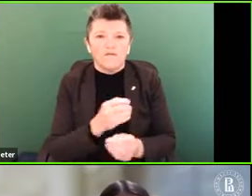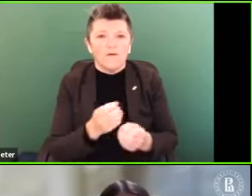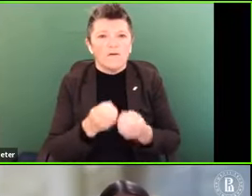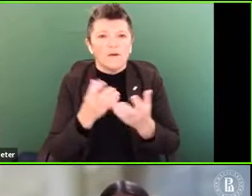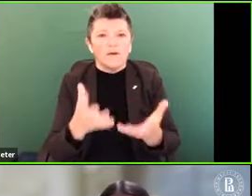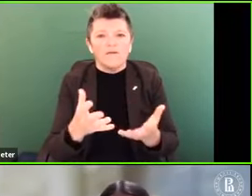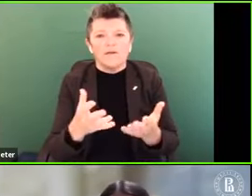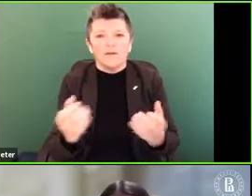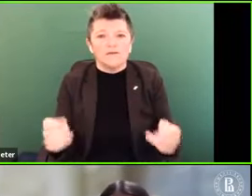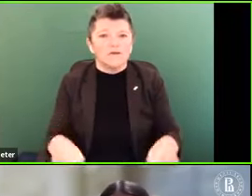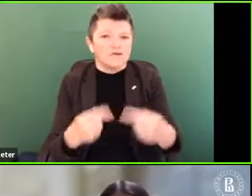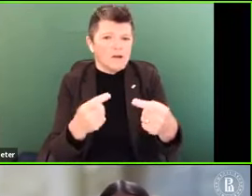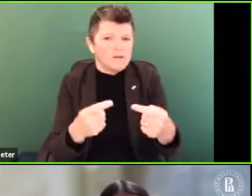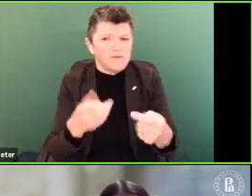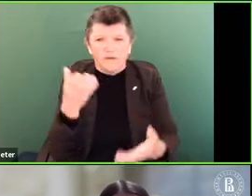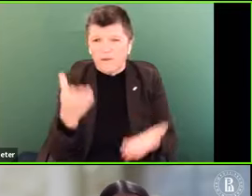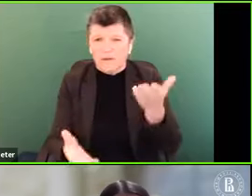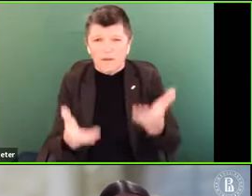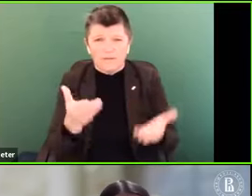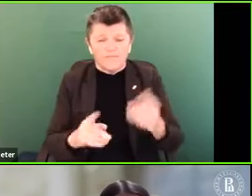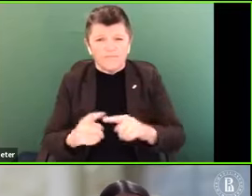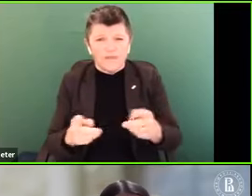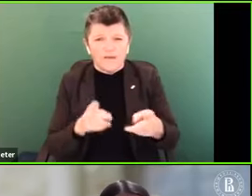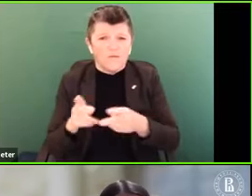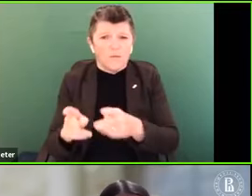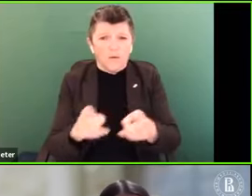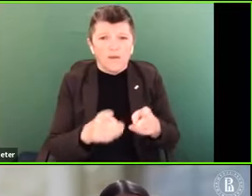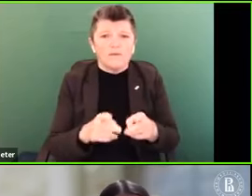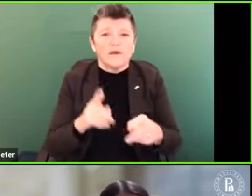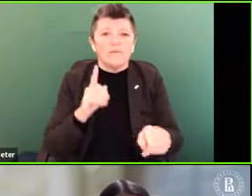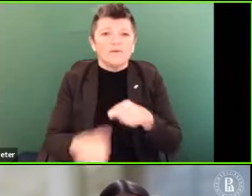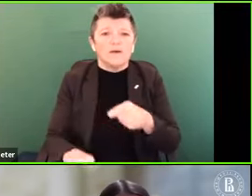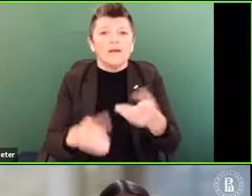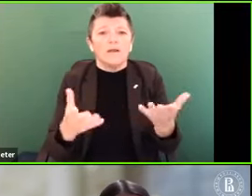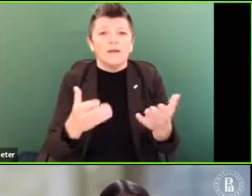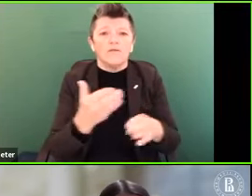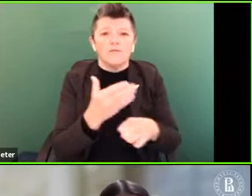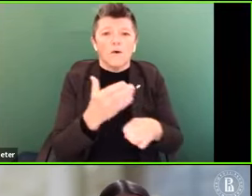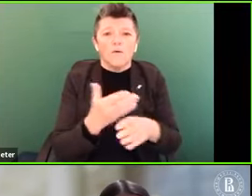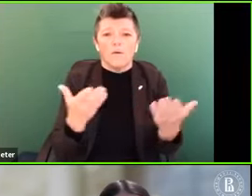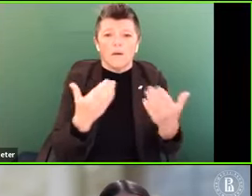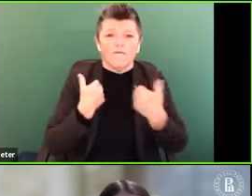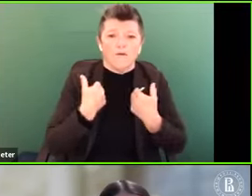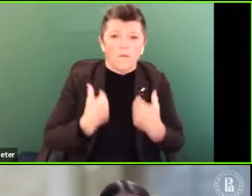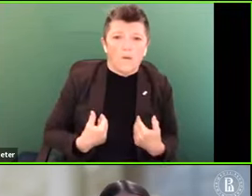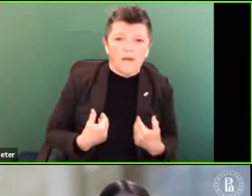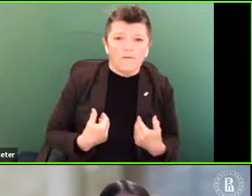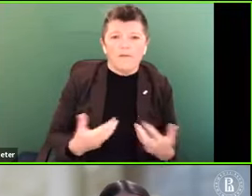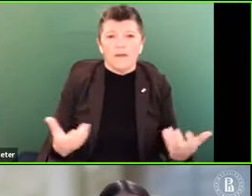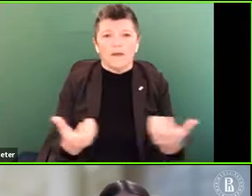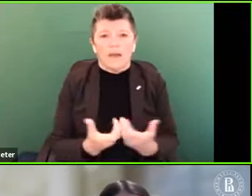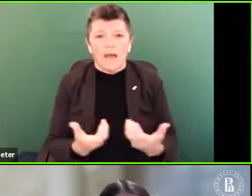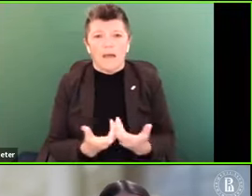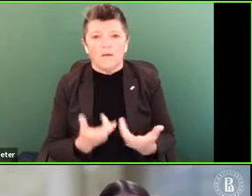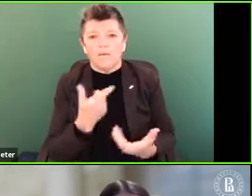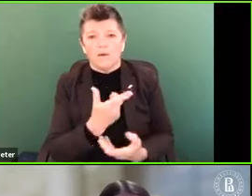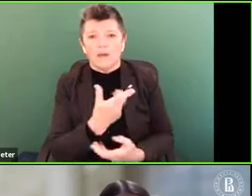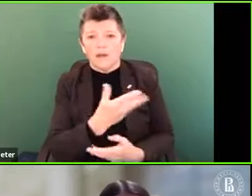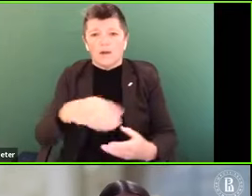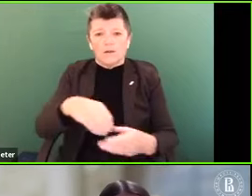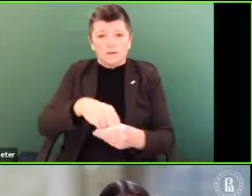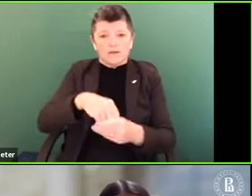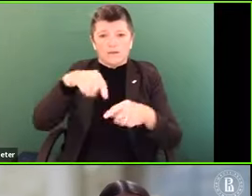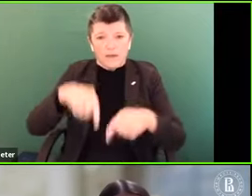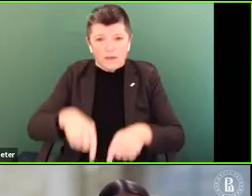inequality in different sorts of ways, and particularly the role of wealth and how wealth, taking wealth into account, gives us a